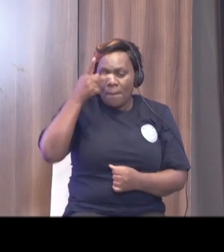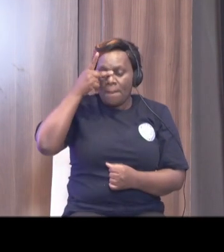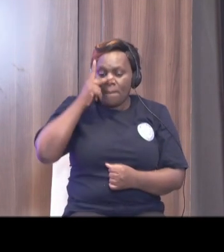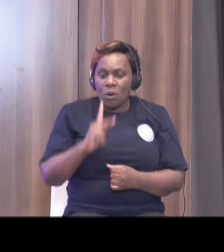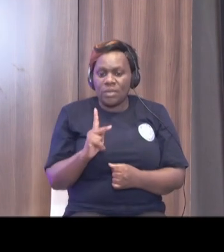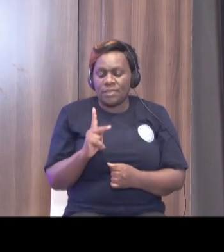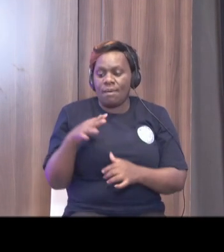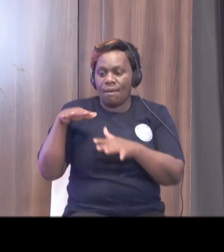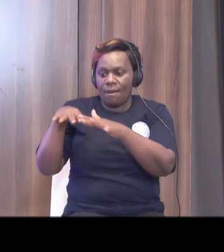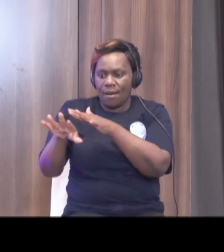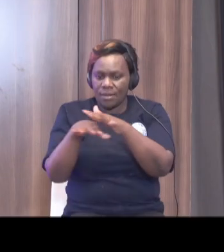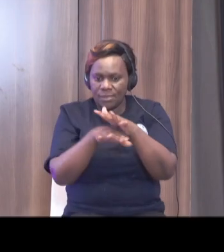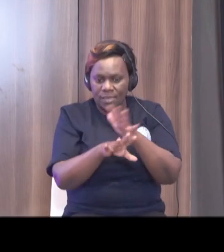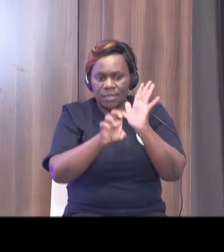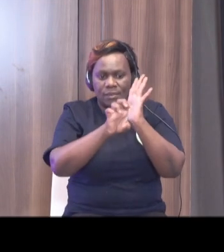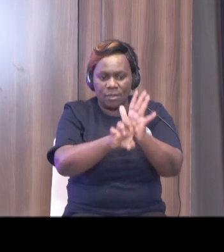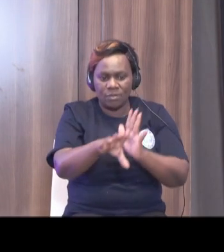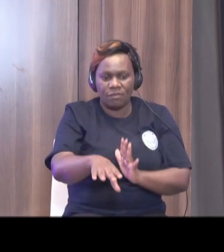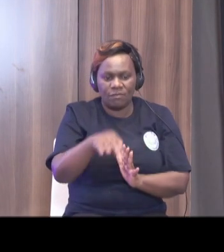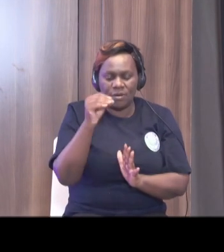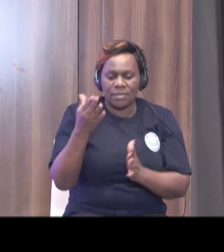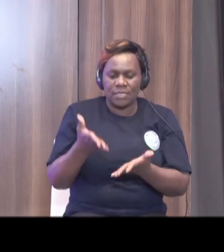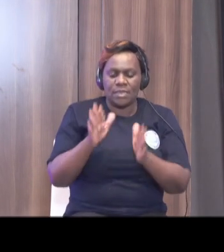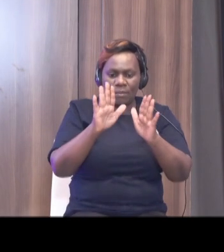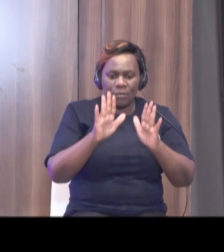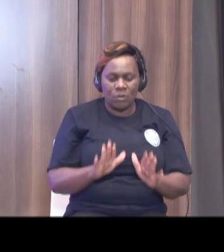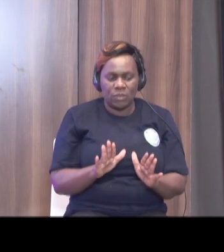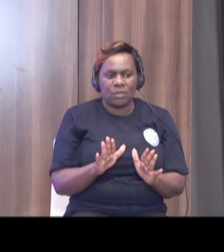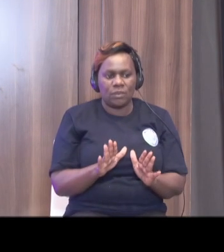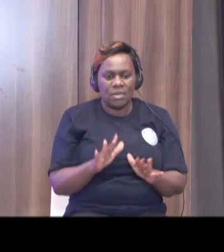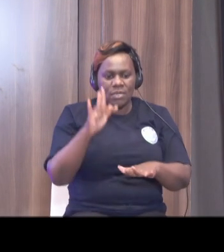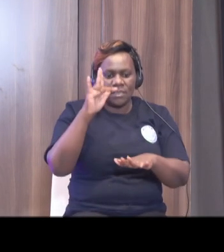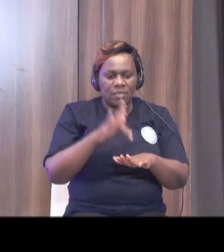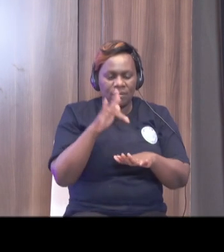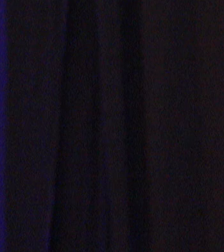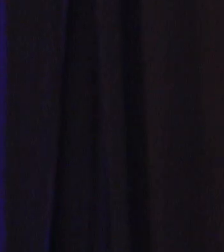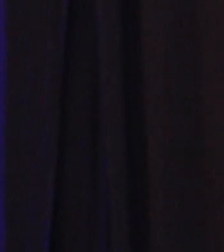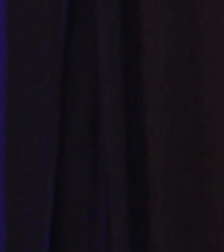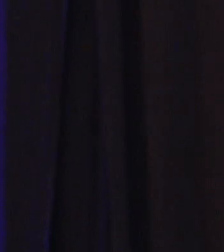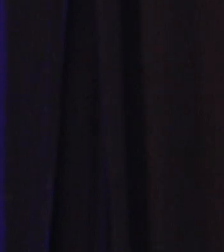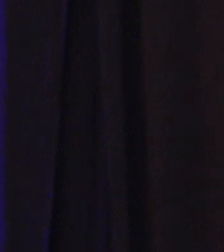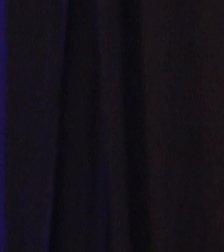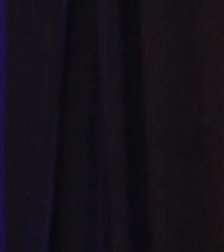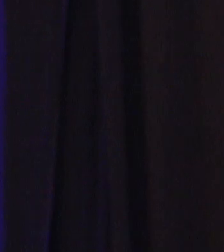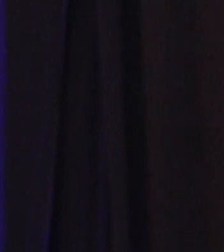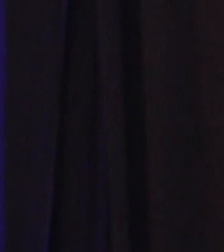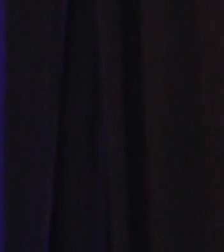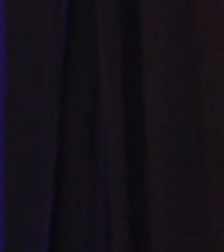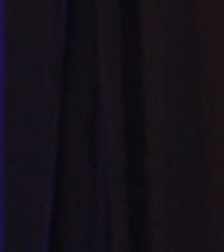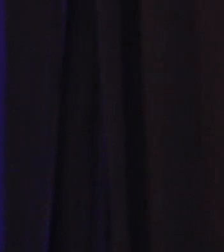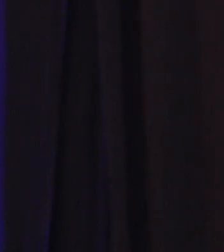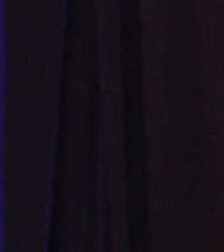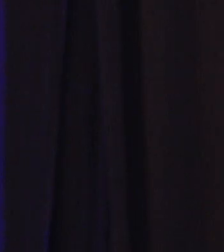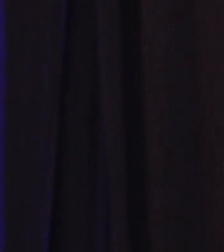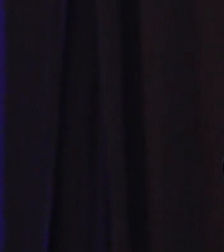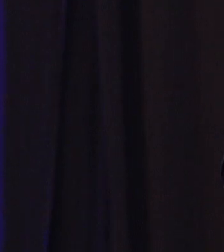and access, for example, we can find a substantial heterogeneity worldwide in reimbursement systems for pregnant